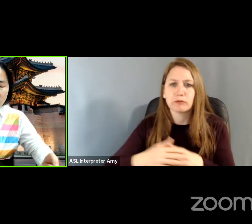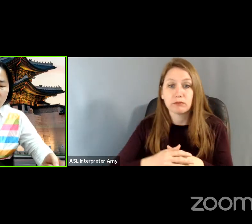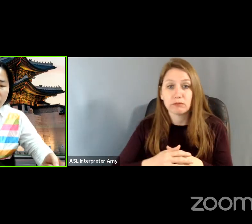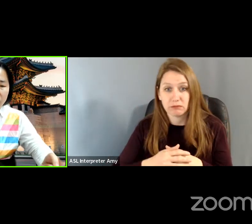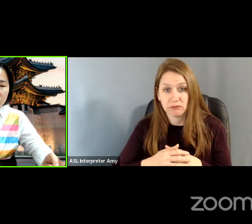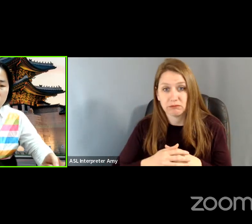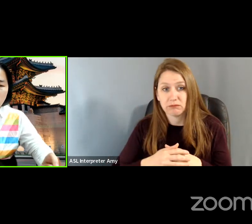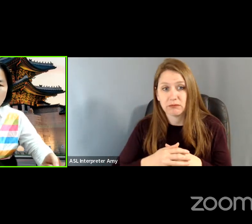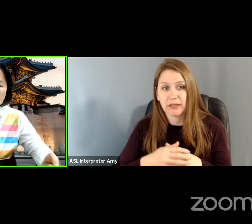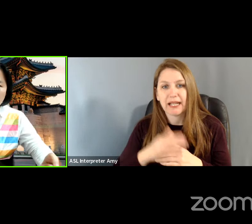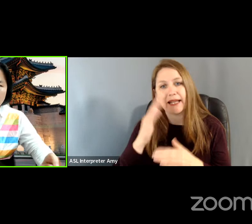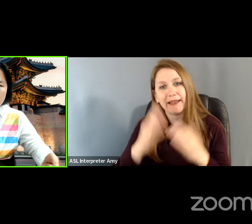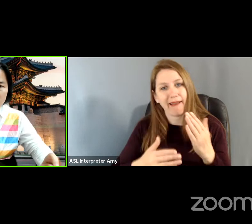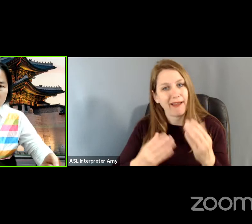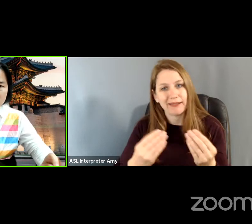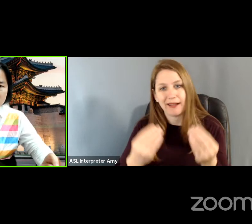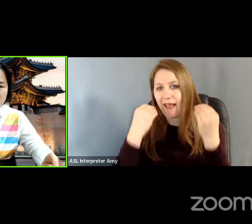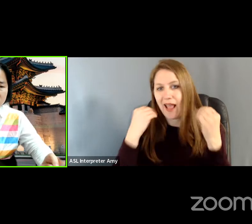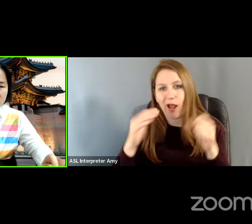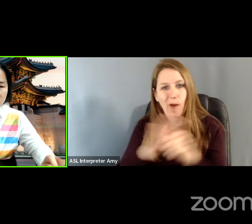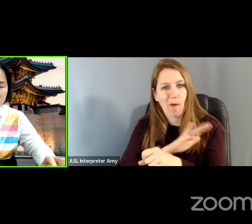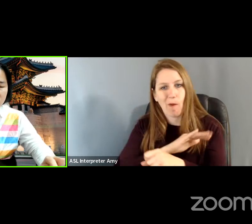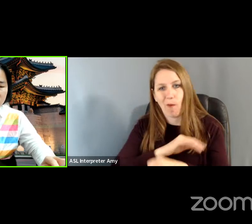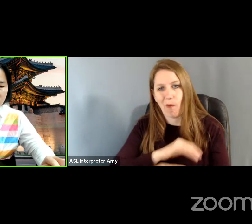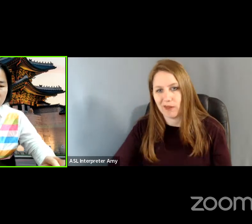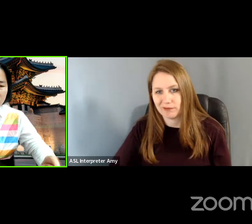end, ate all over her.